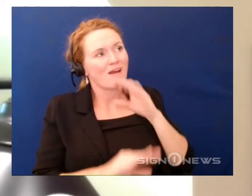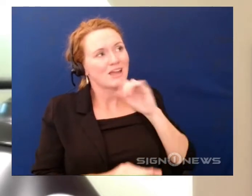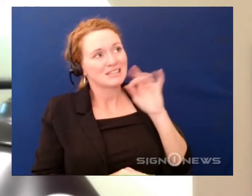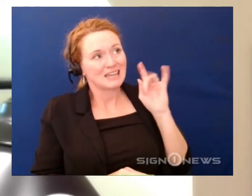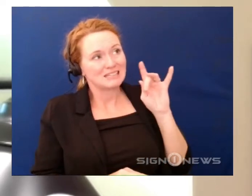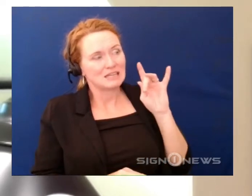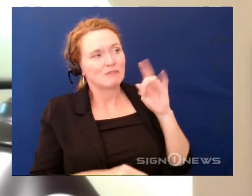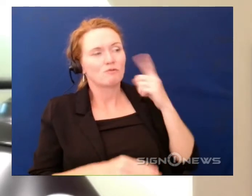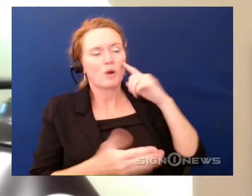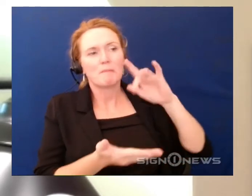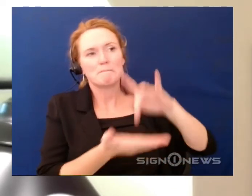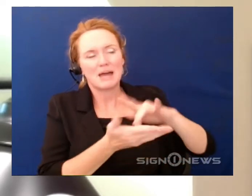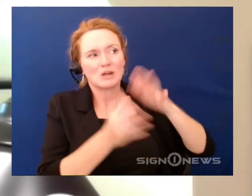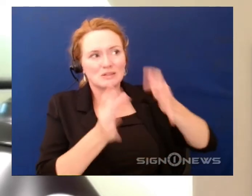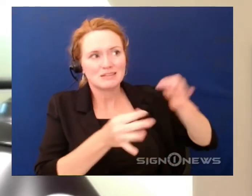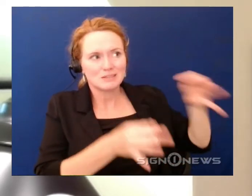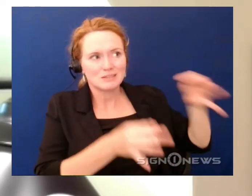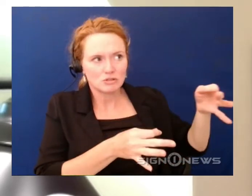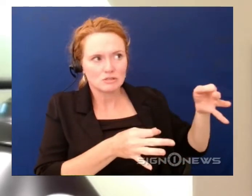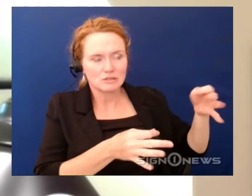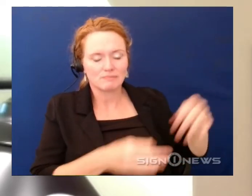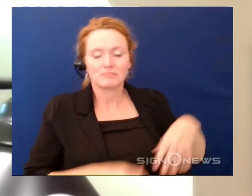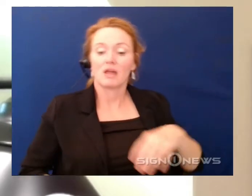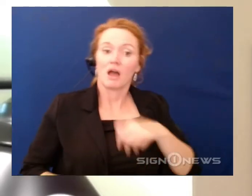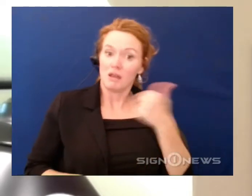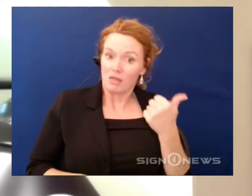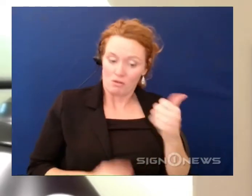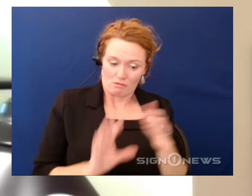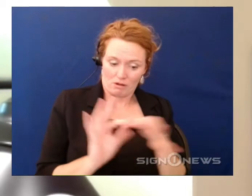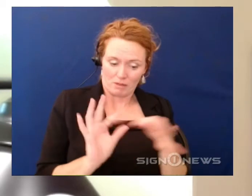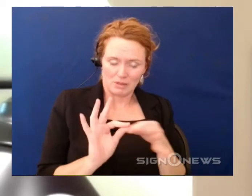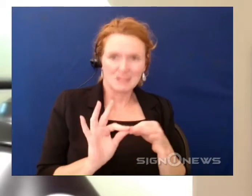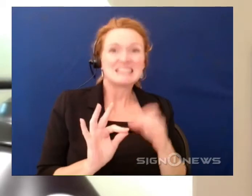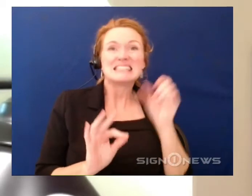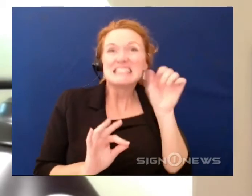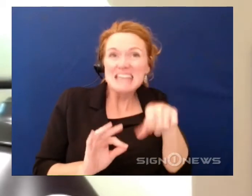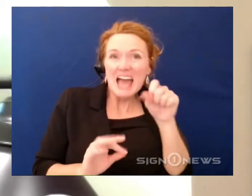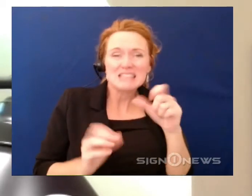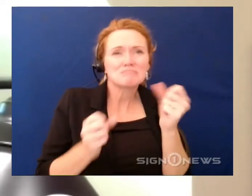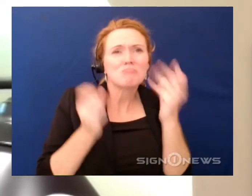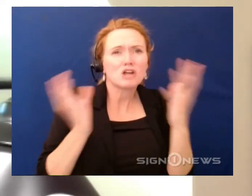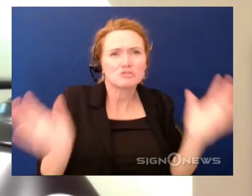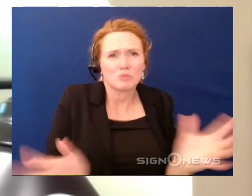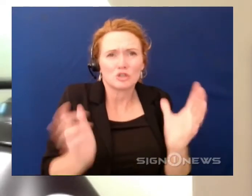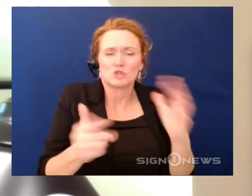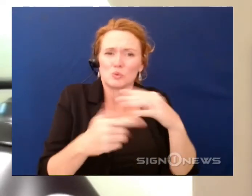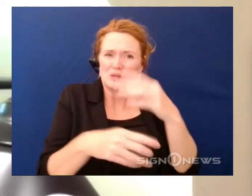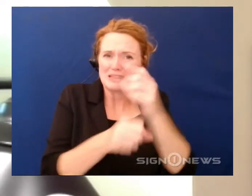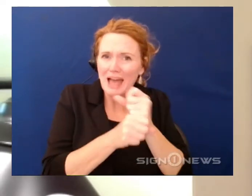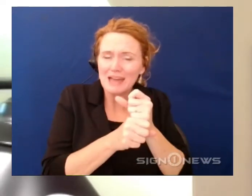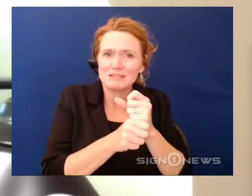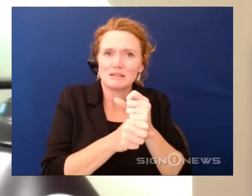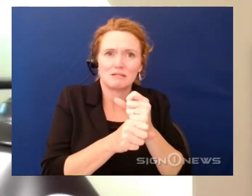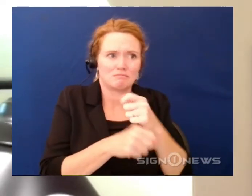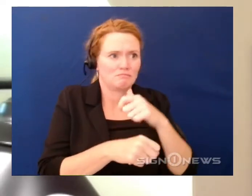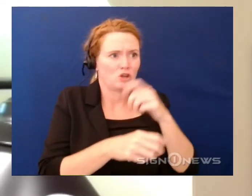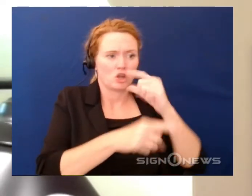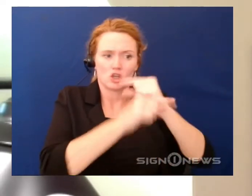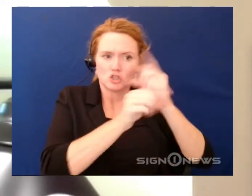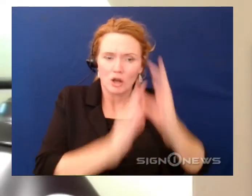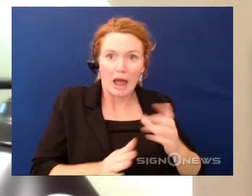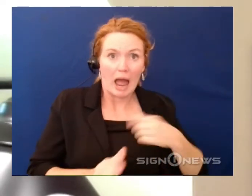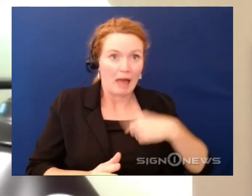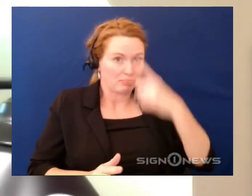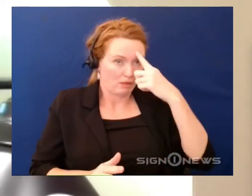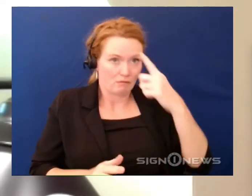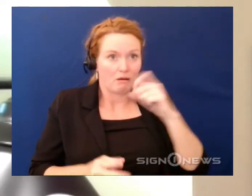wrote, it is so true that there is so much pressure to get guardianship, conservatorship for your child. I did not even think it was an option. I did not